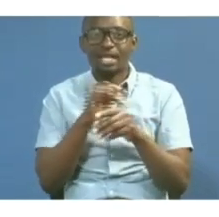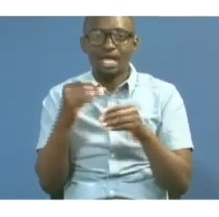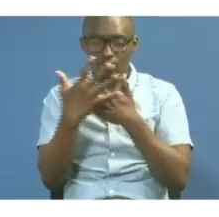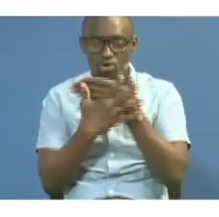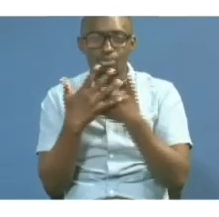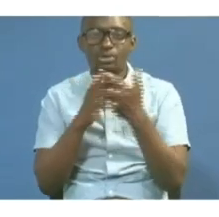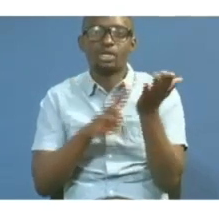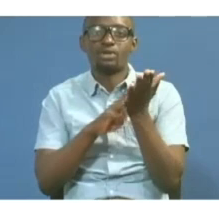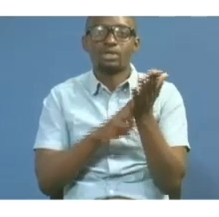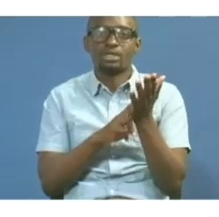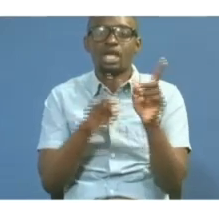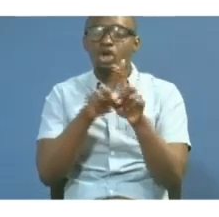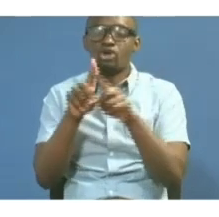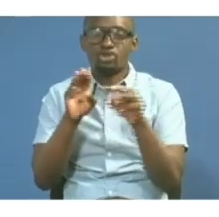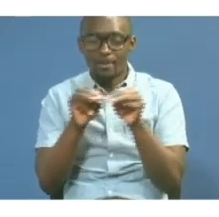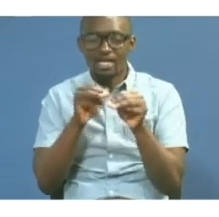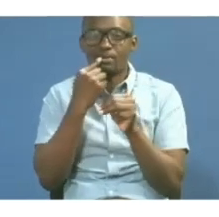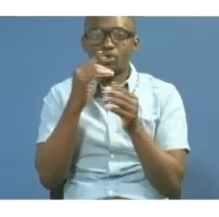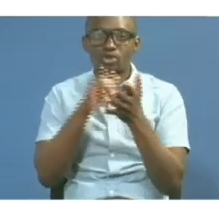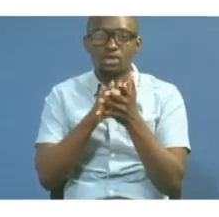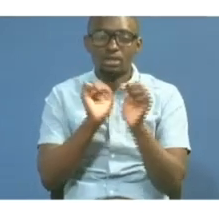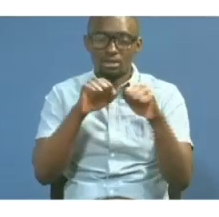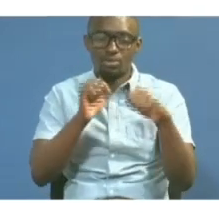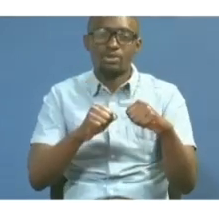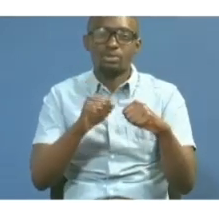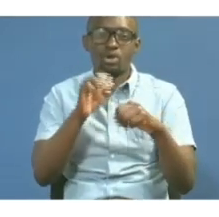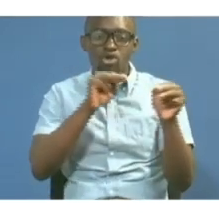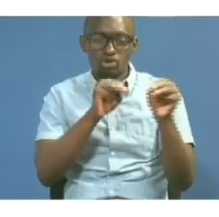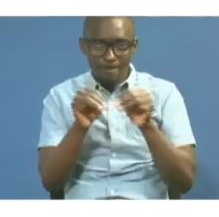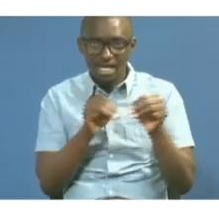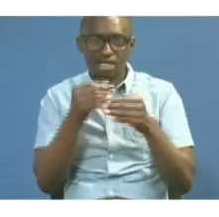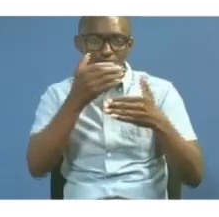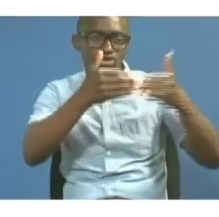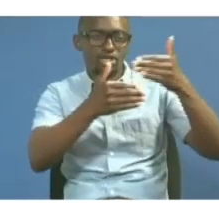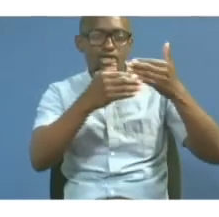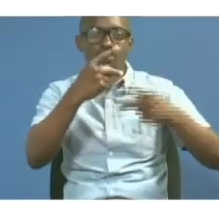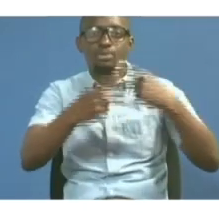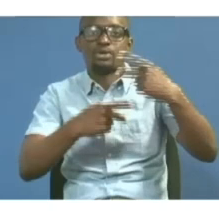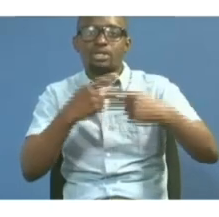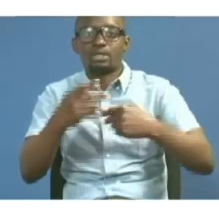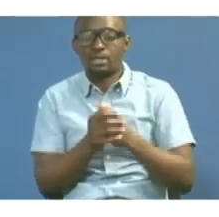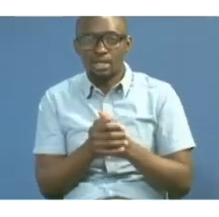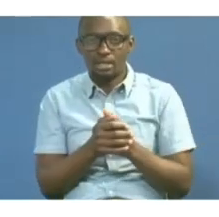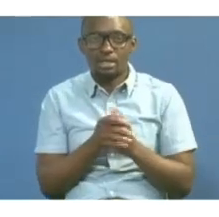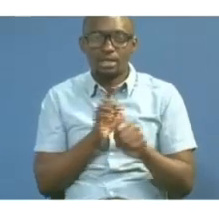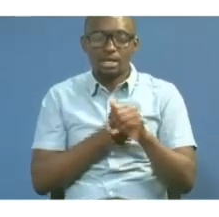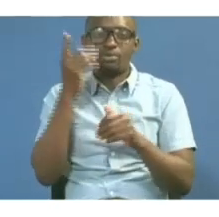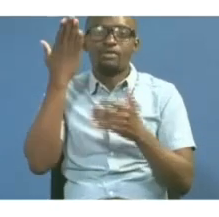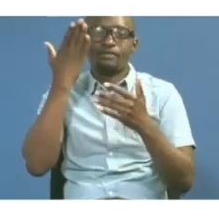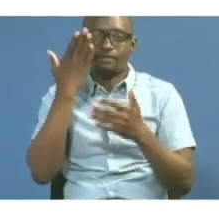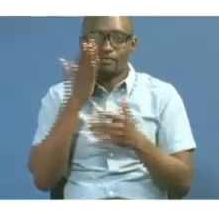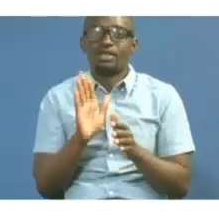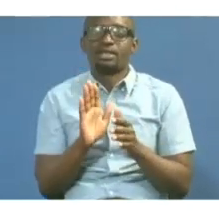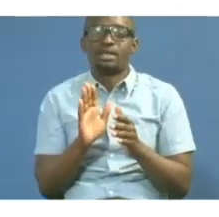and computer units, also management, so that you can manage the construction process. And